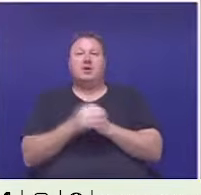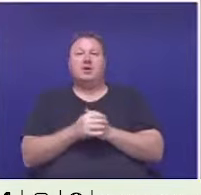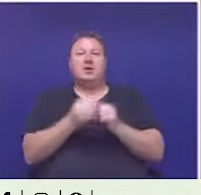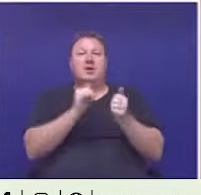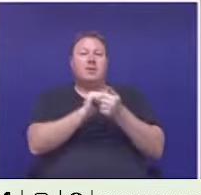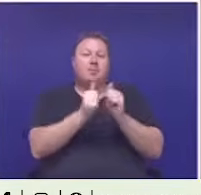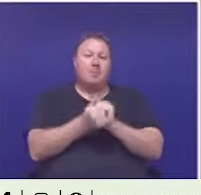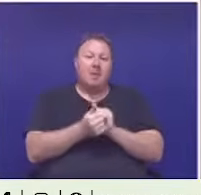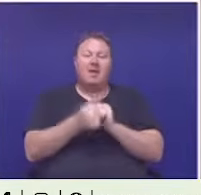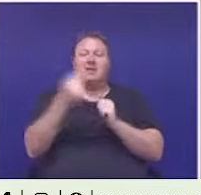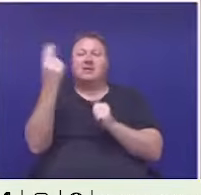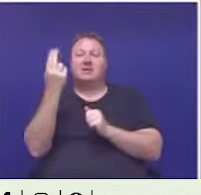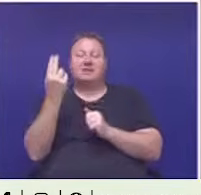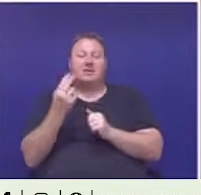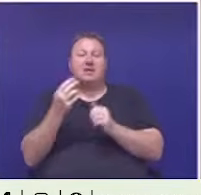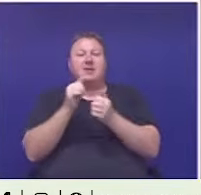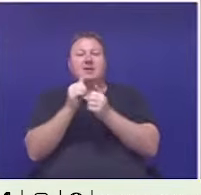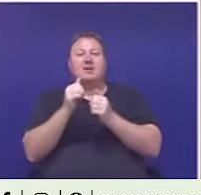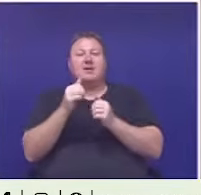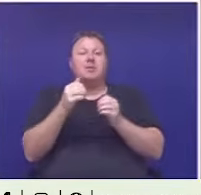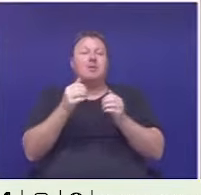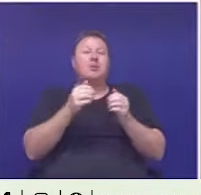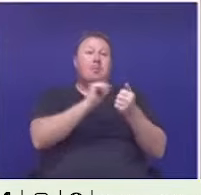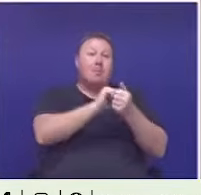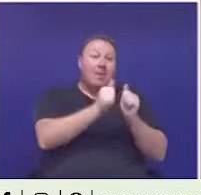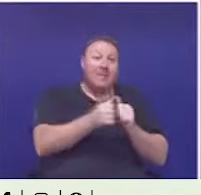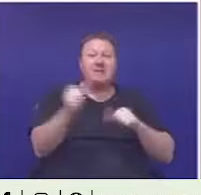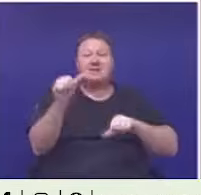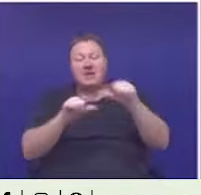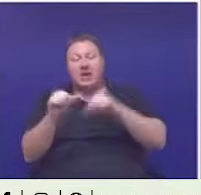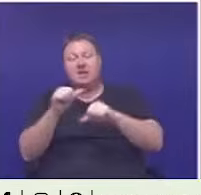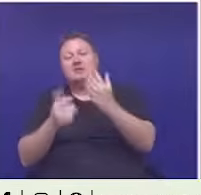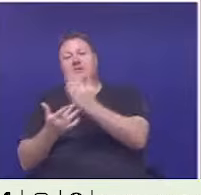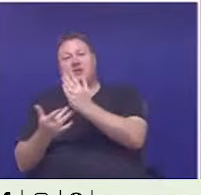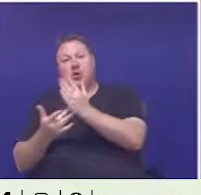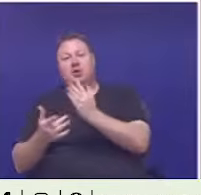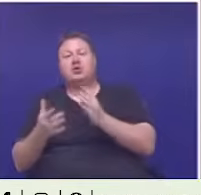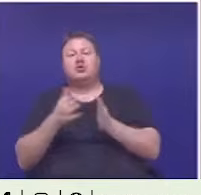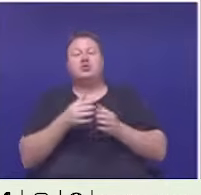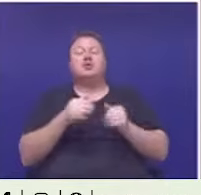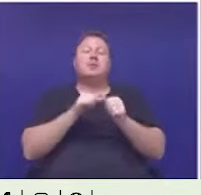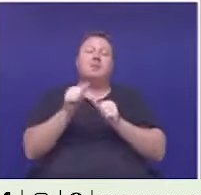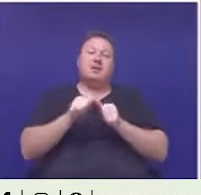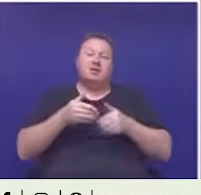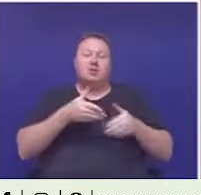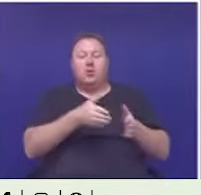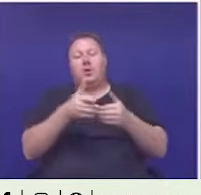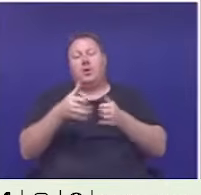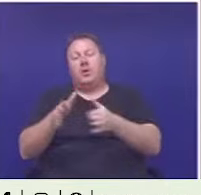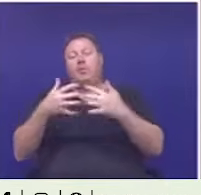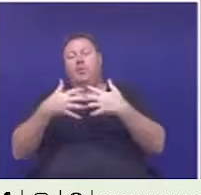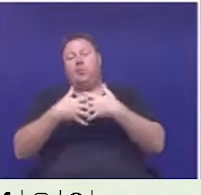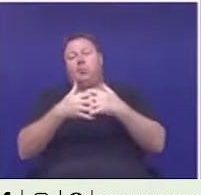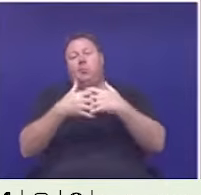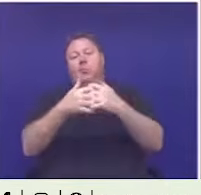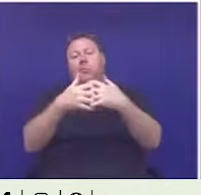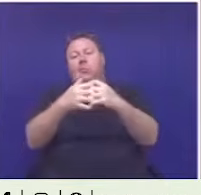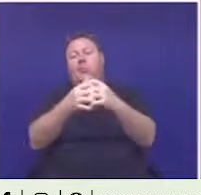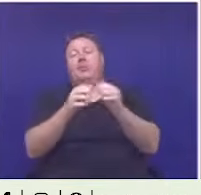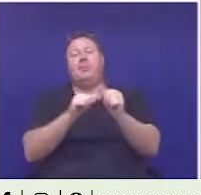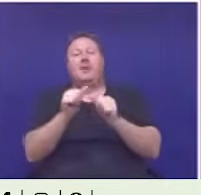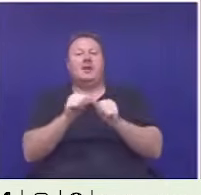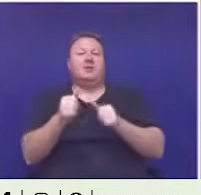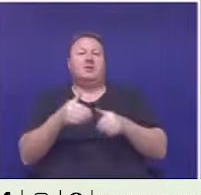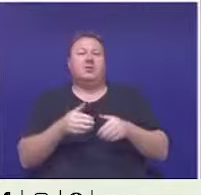and technology grant is also being sharpened to drive stronger improvements in foundational numeracy. Again, we